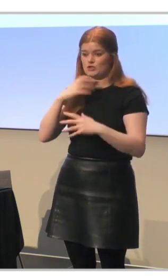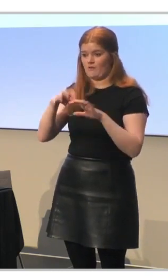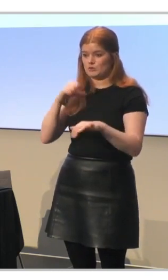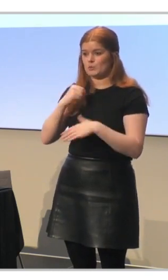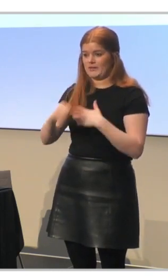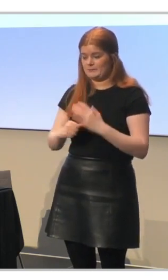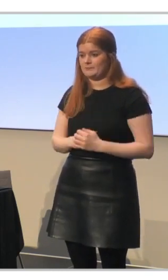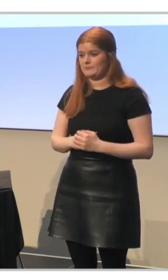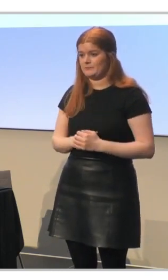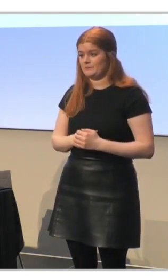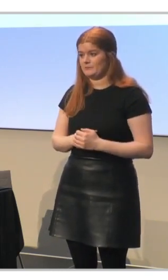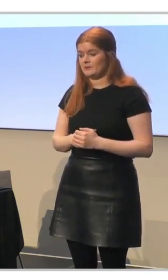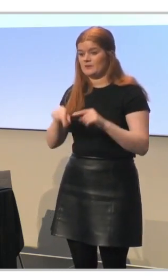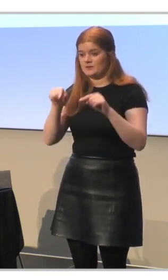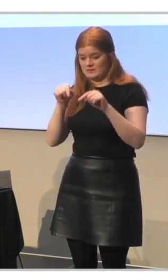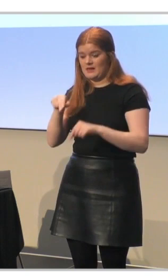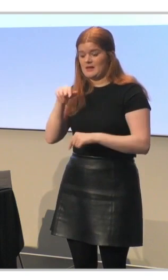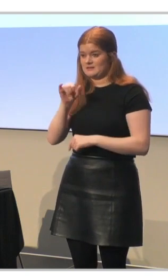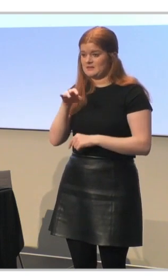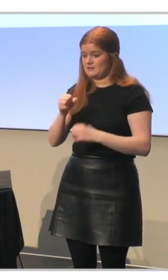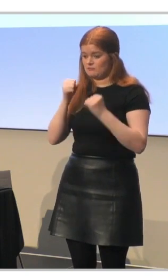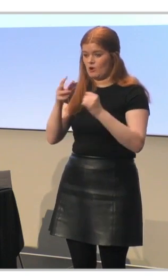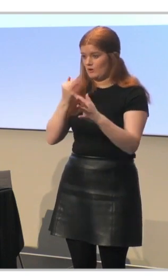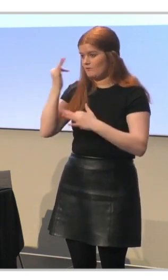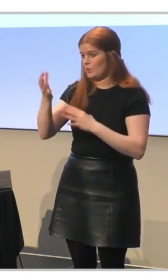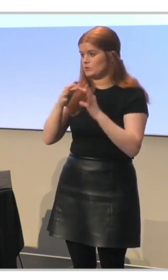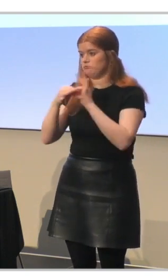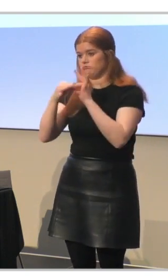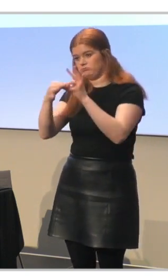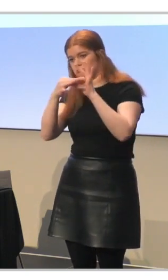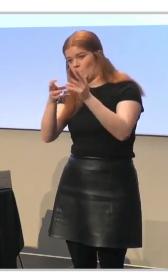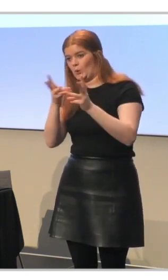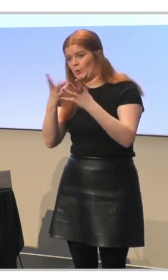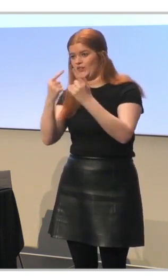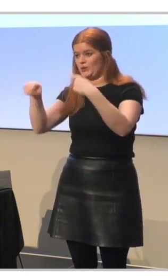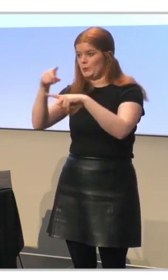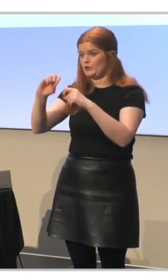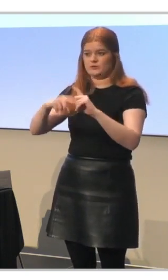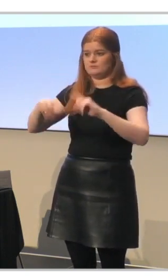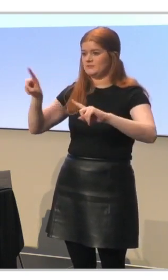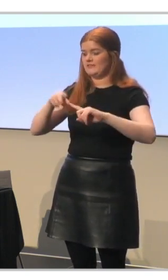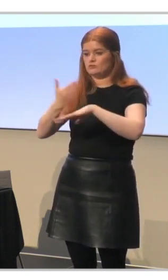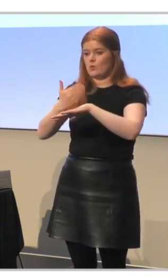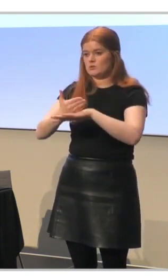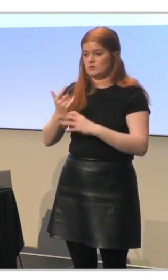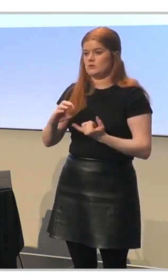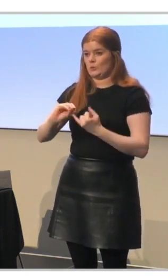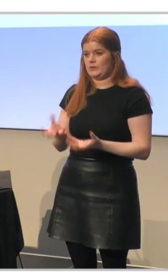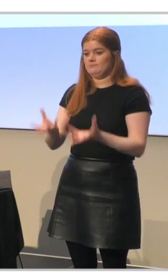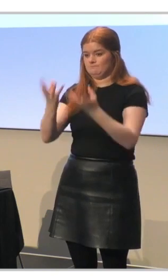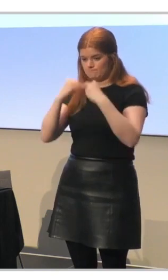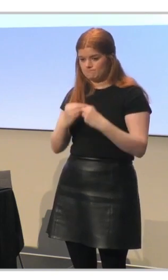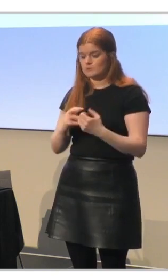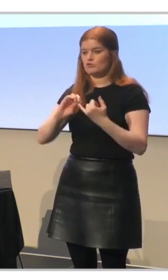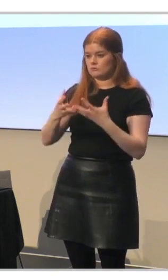today. The NCSE really looks forward to collaborating with you in your respective roles as we take on and address